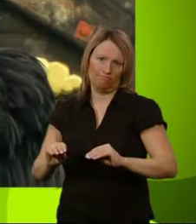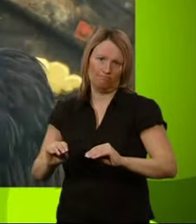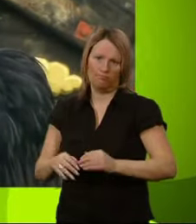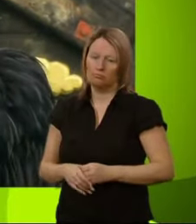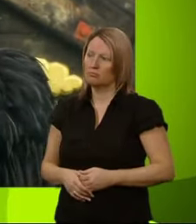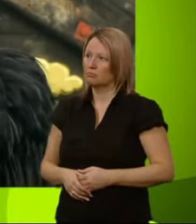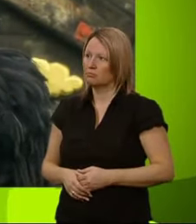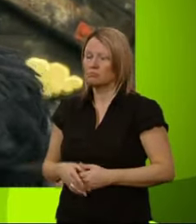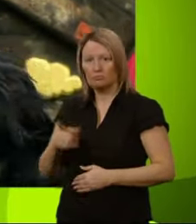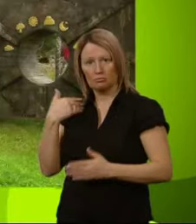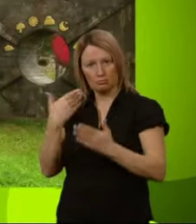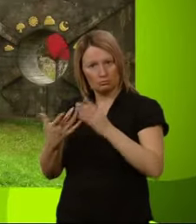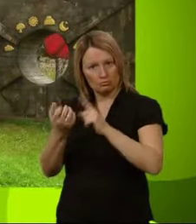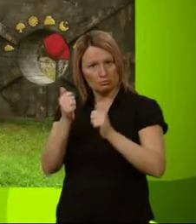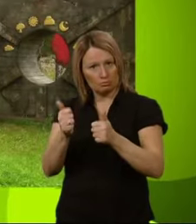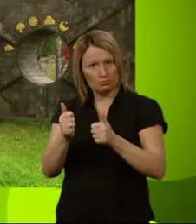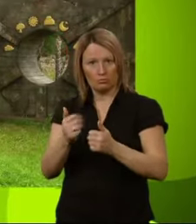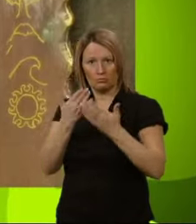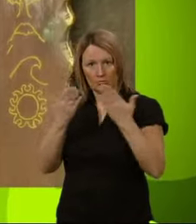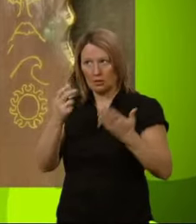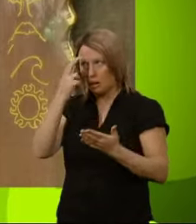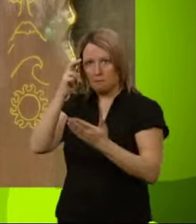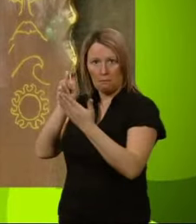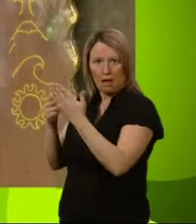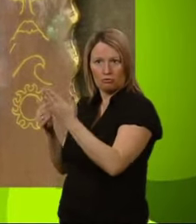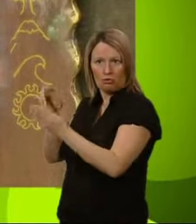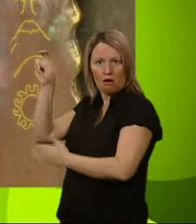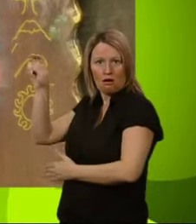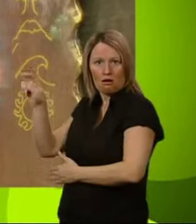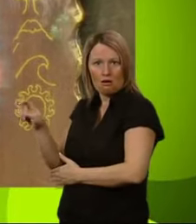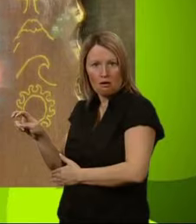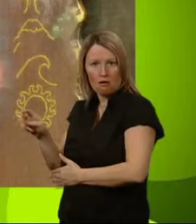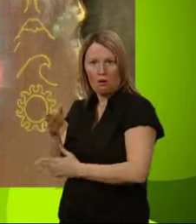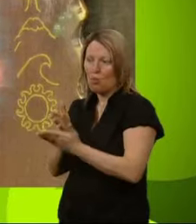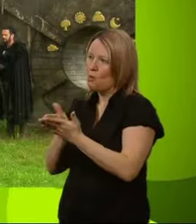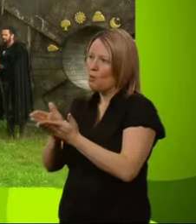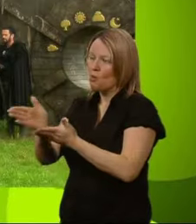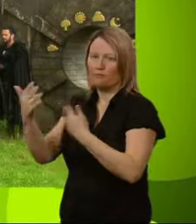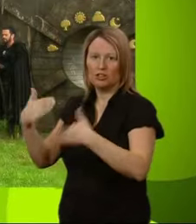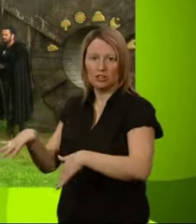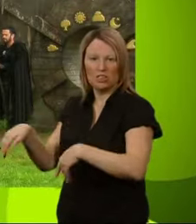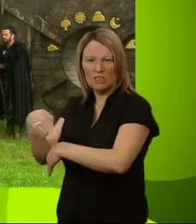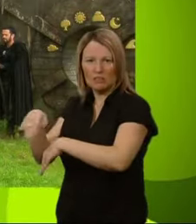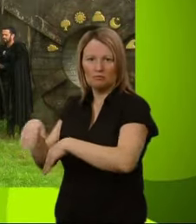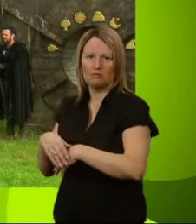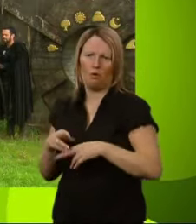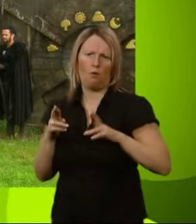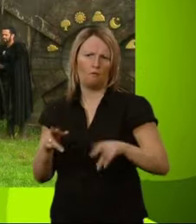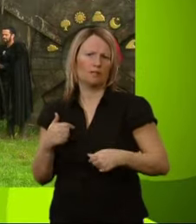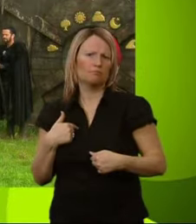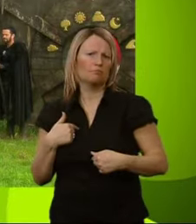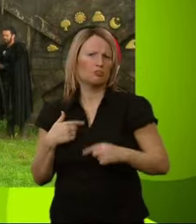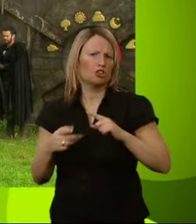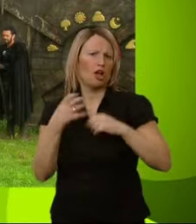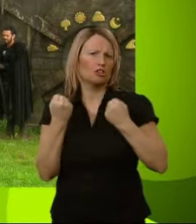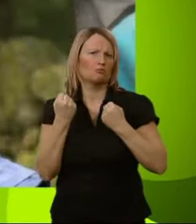here. Can you add your name to the roll of honour of those who have conquered the way of the warrior? Hopefully, yes. I can be